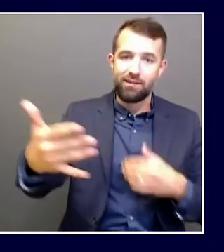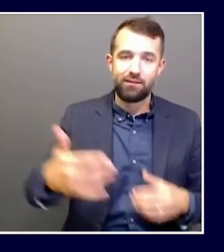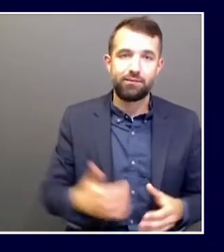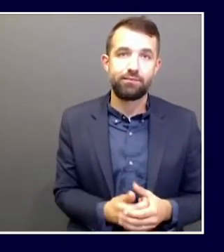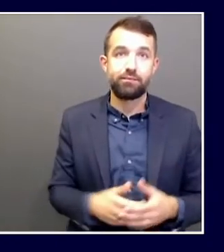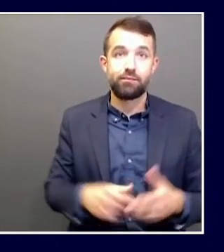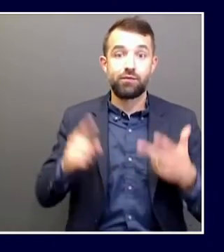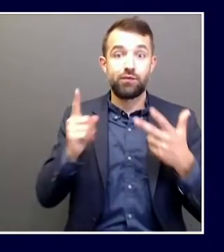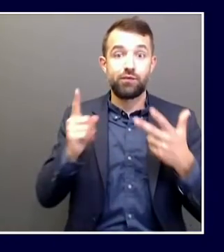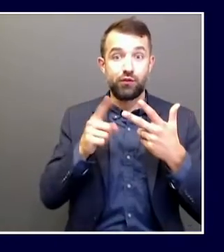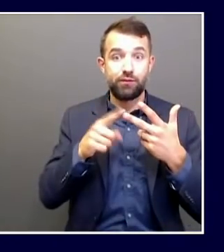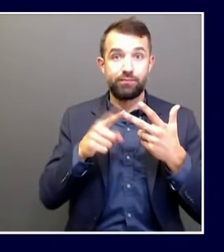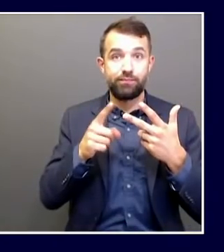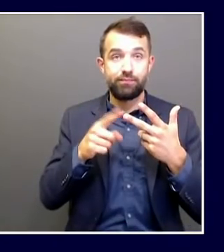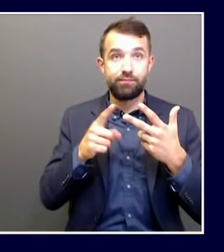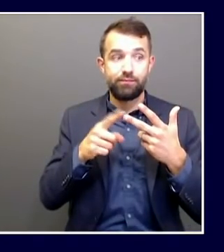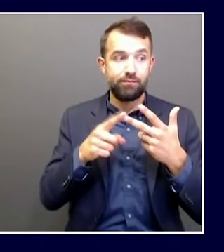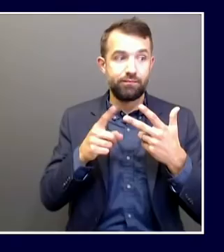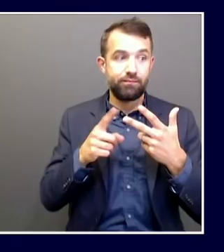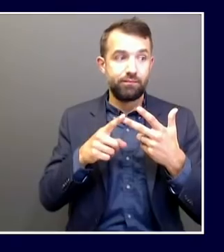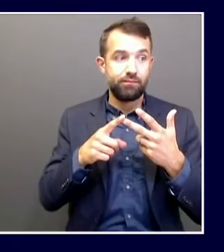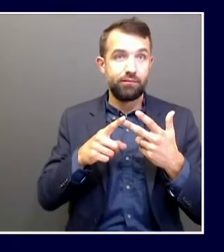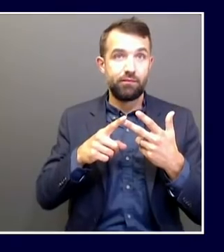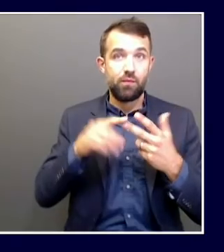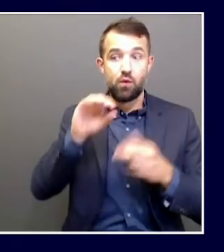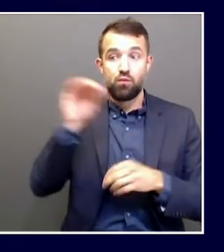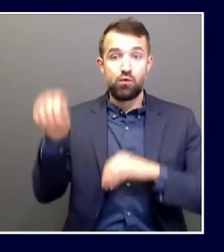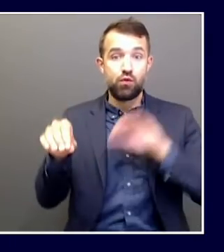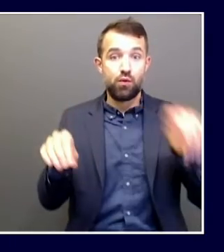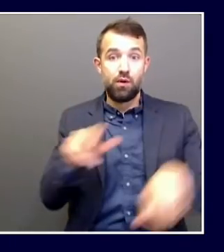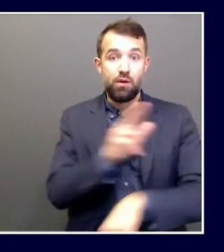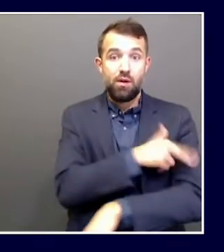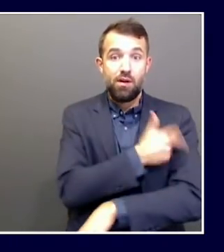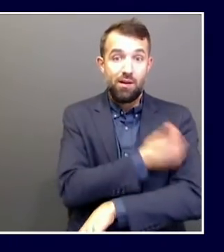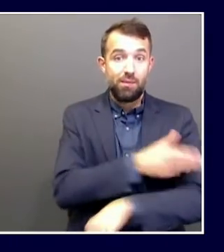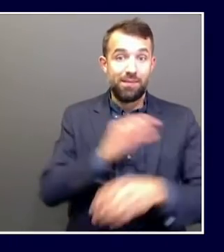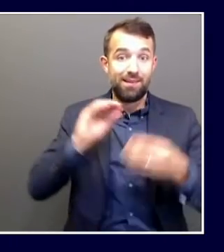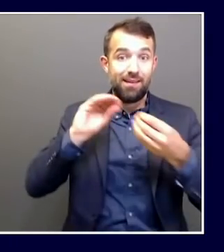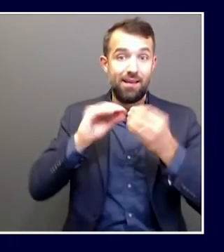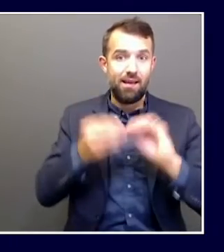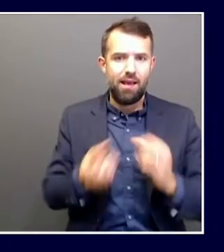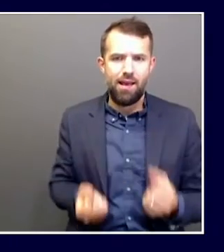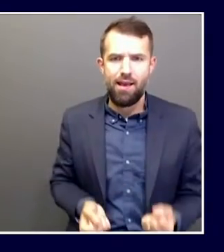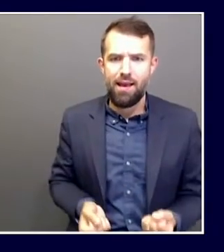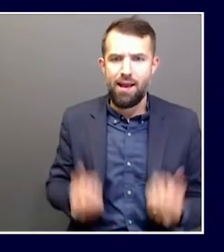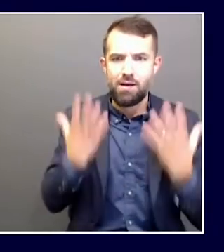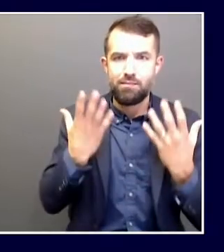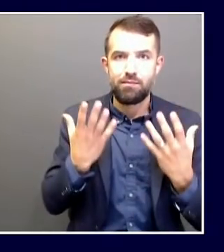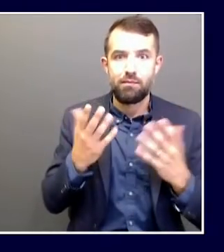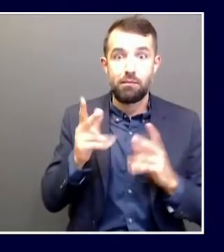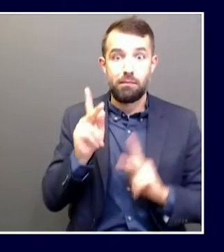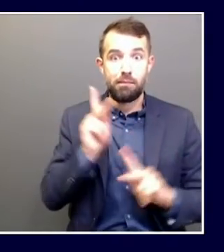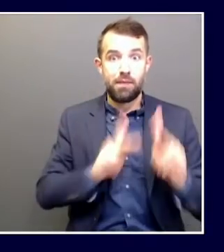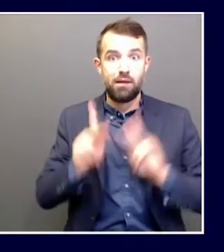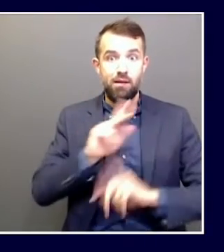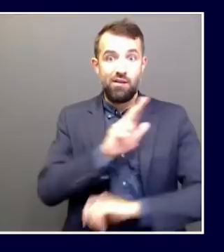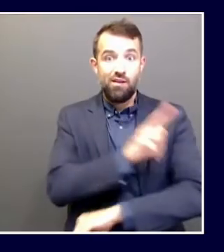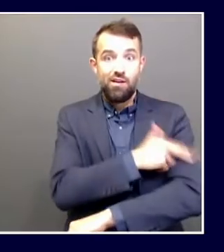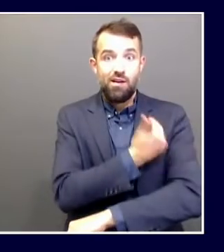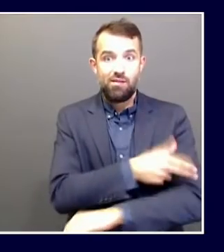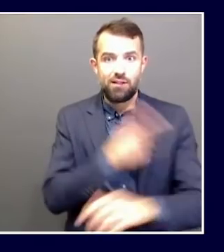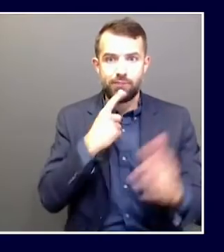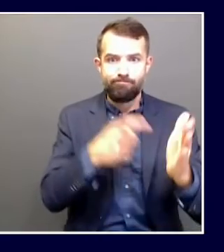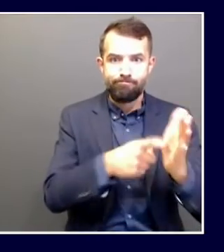various ratios within hospitalization. What percentage of all hospitalized patients are needing intensive care? What percentage of